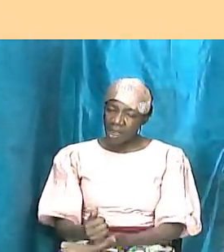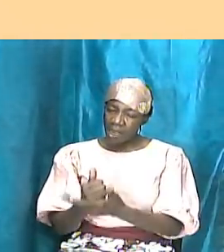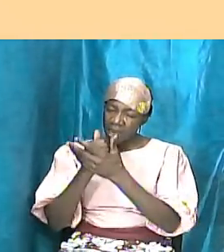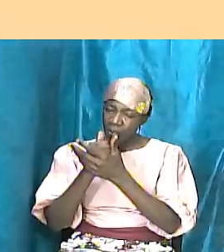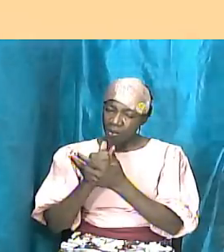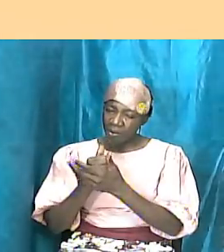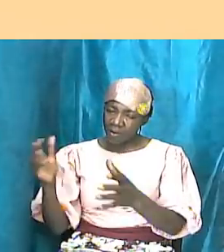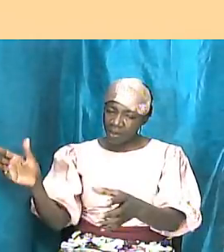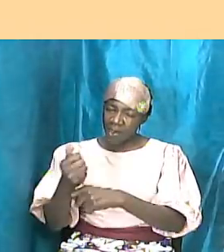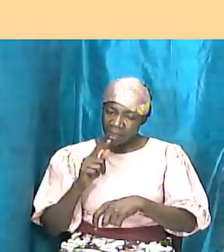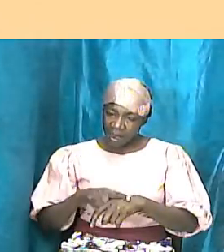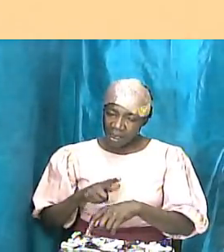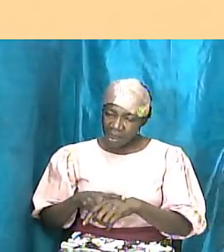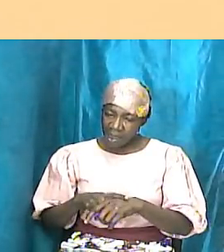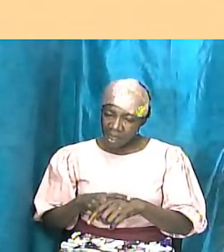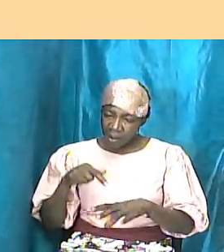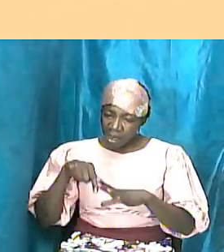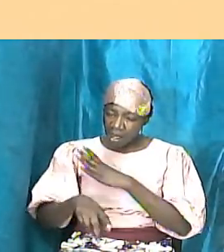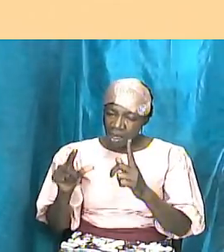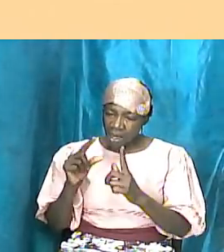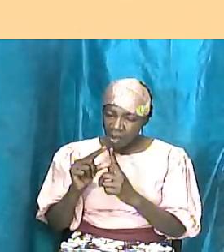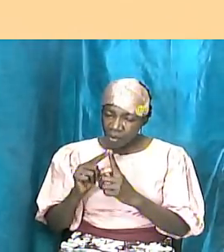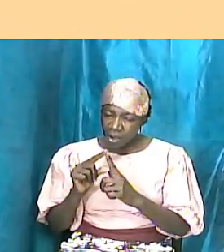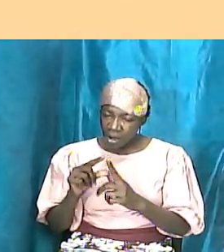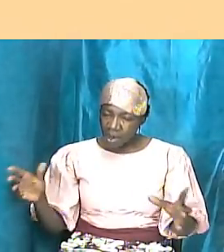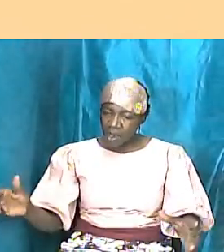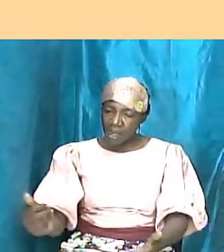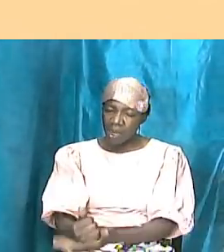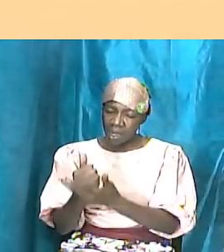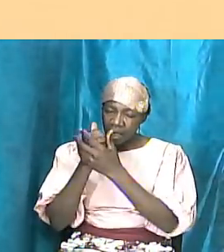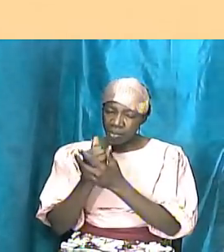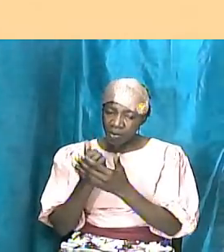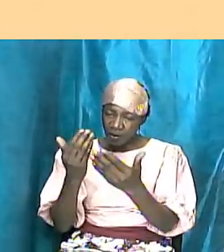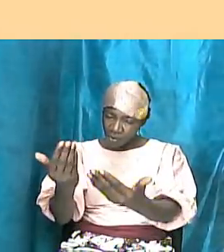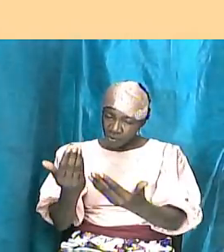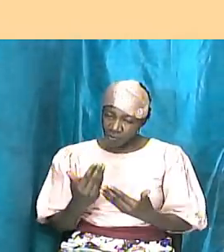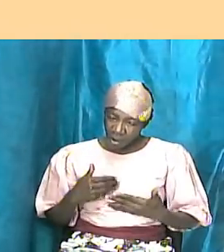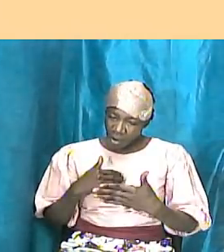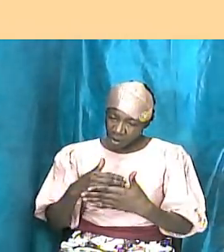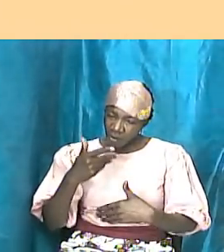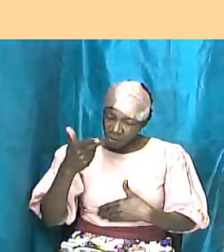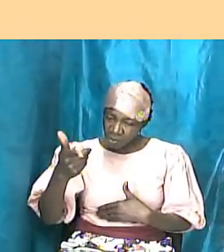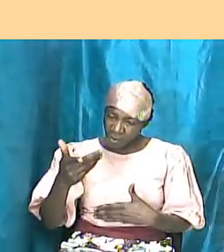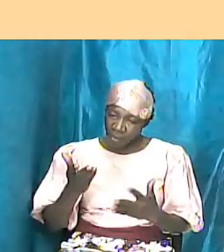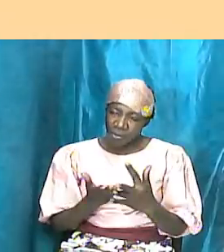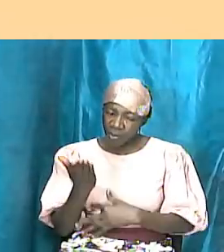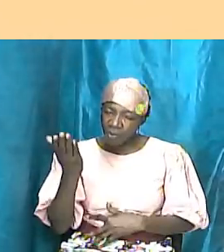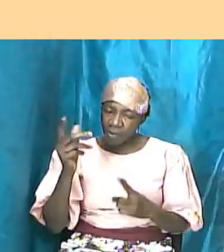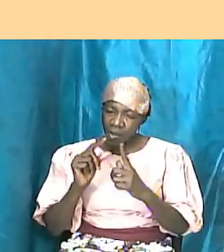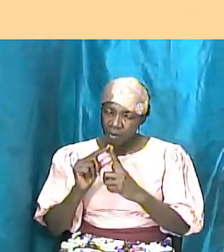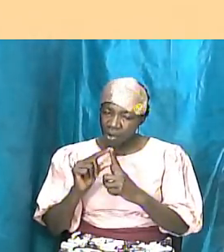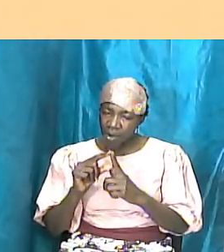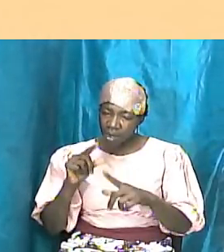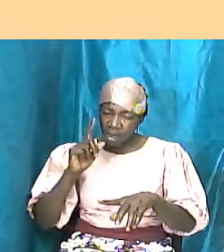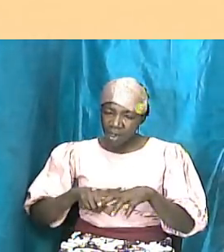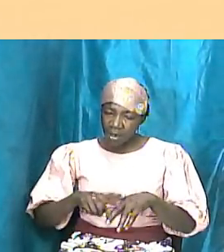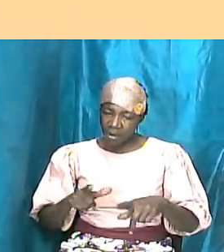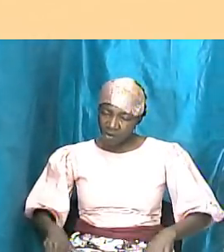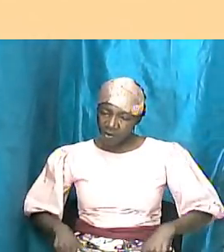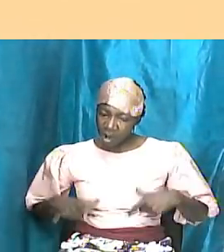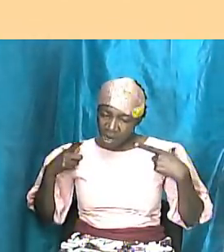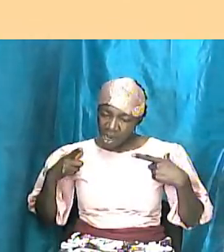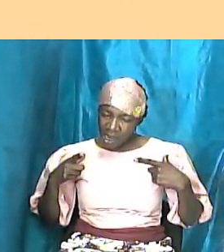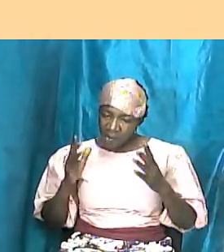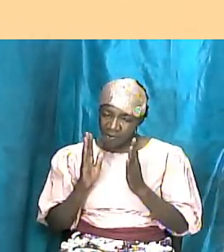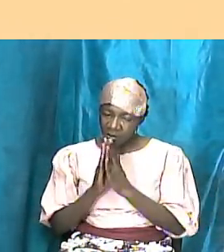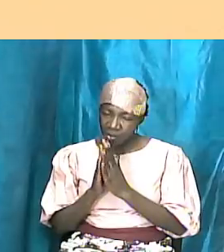to spend in your words. Help us to take the time to draw closer to you through your words. Touch our lives, I pray.